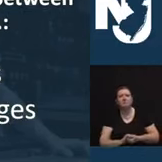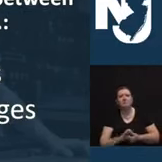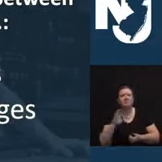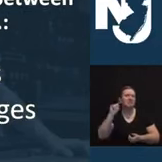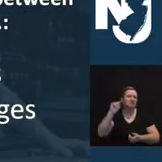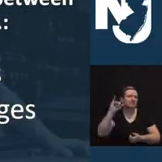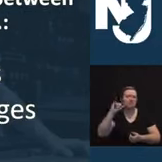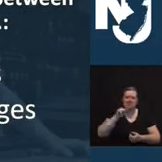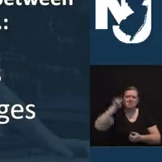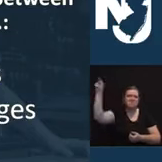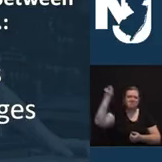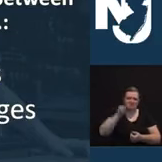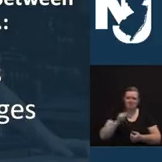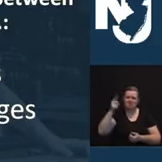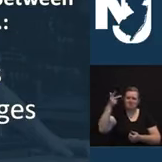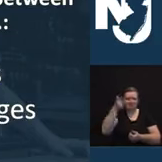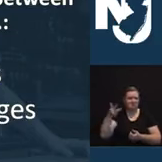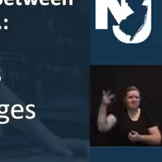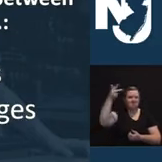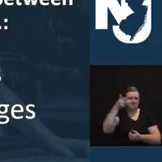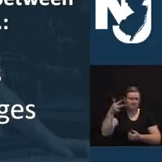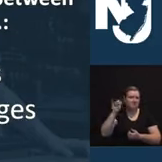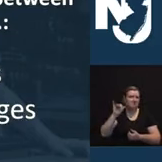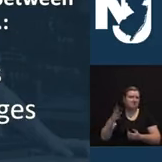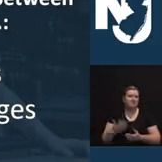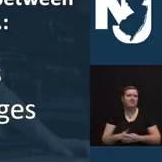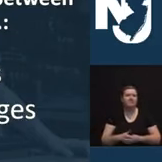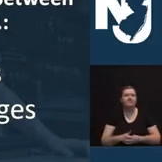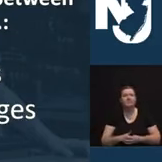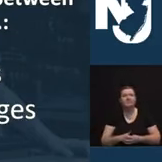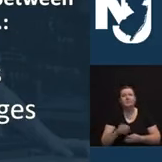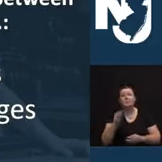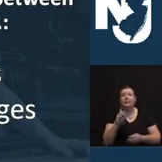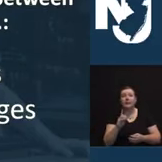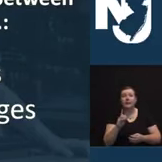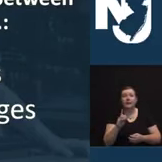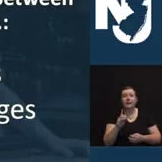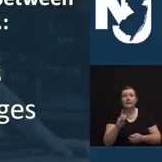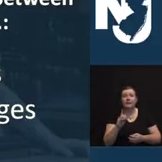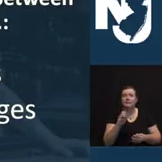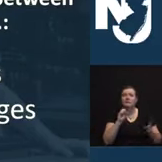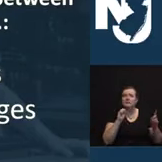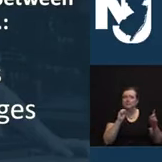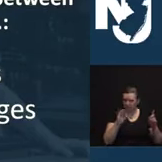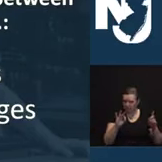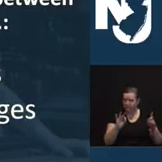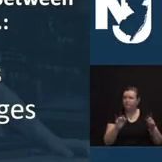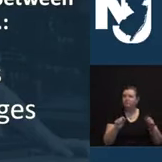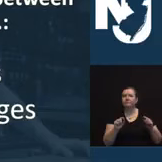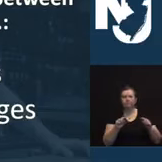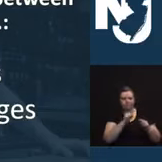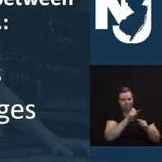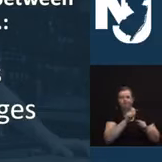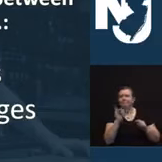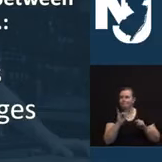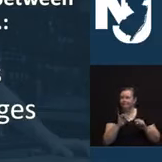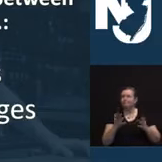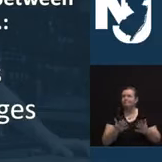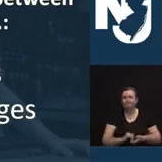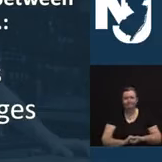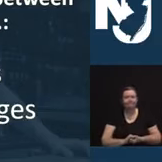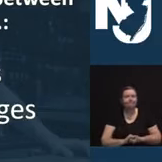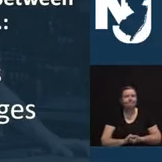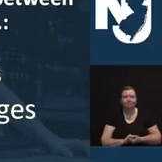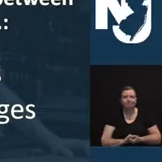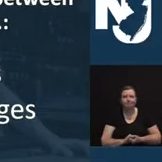close, and Maryland and San Francisco, among other places, are pulling back on indoor dining. However, we know that congregating is